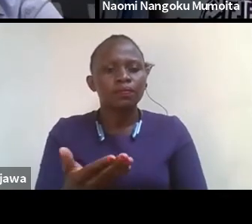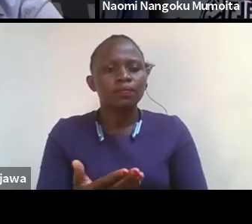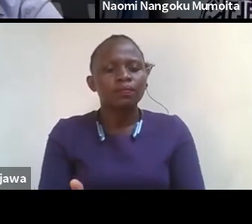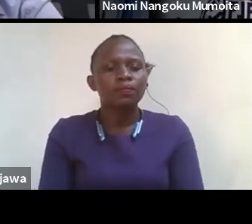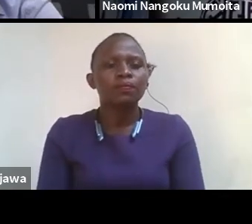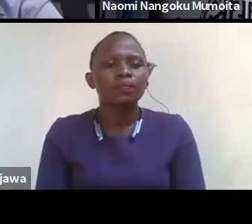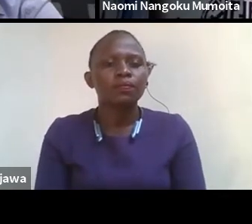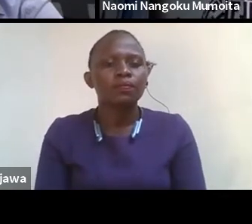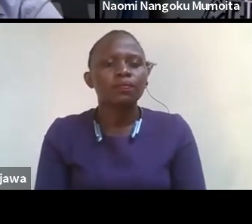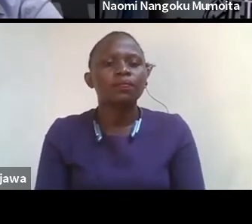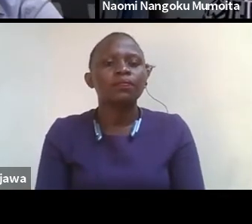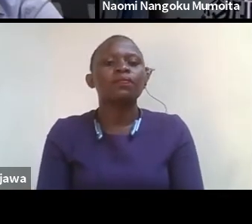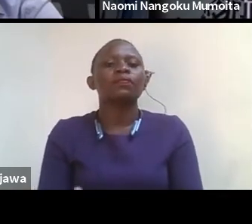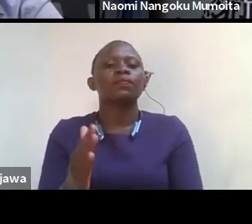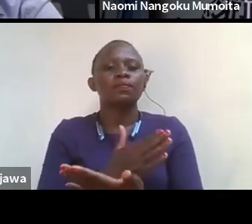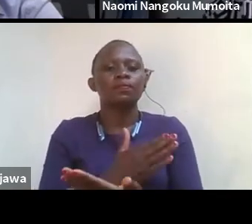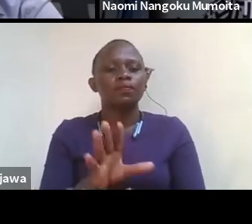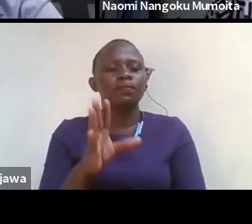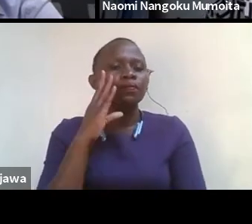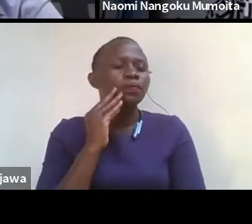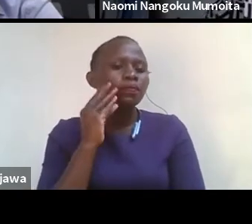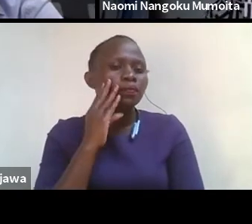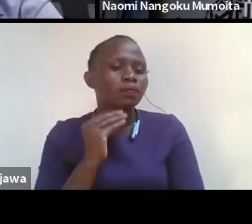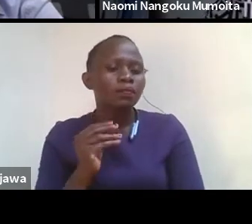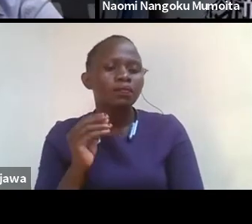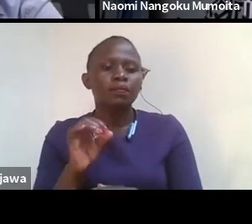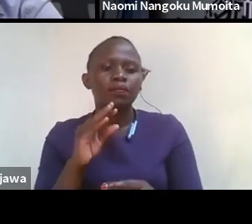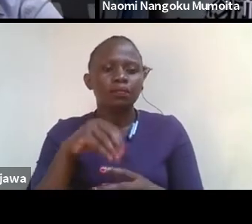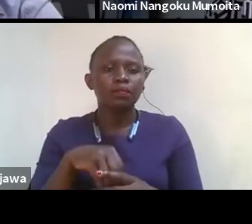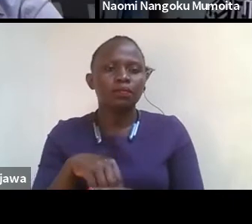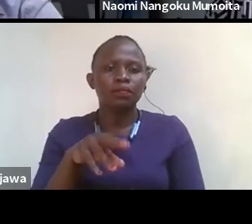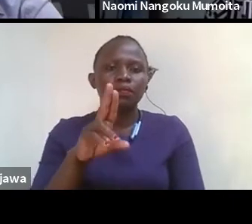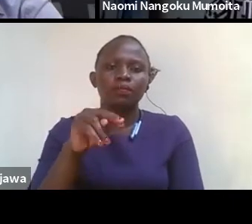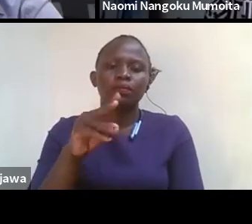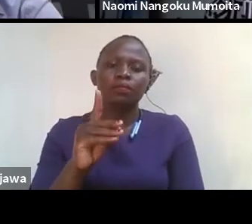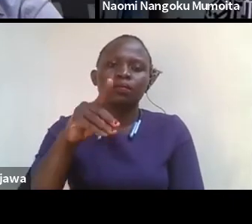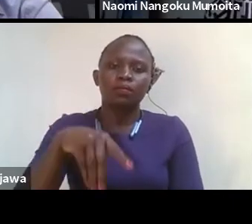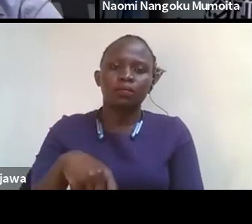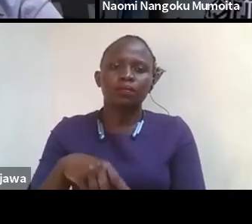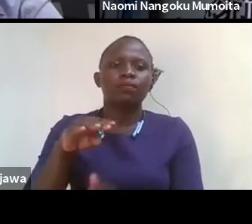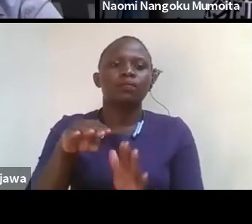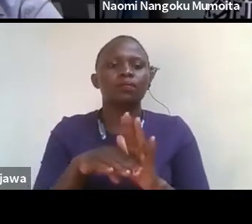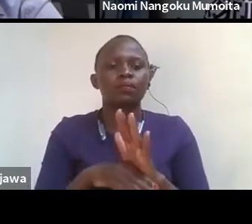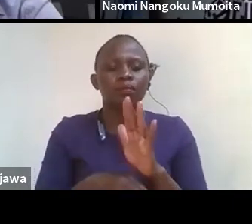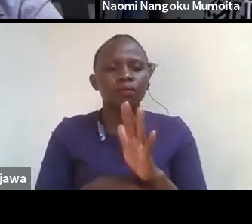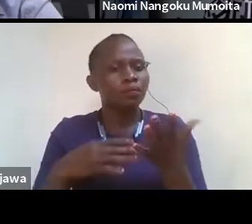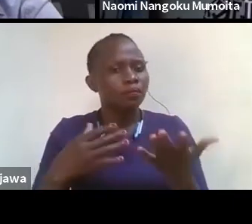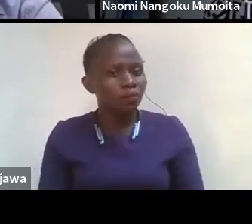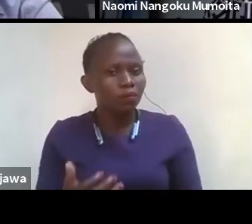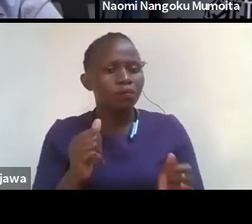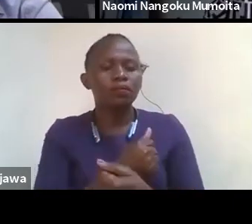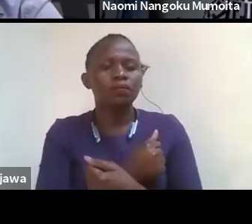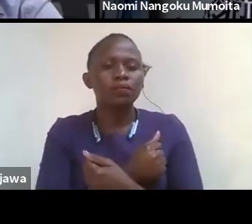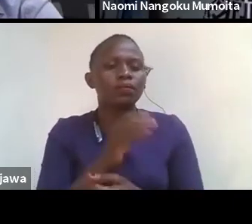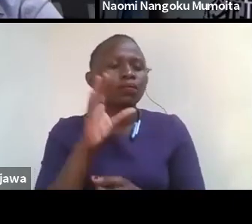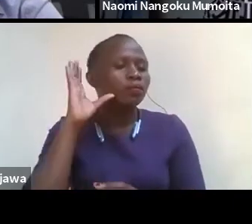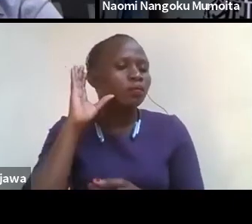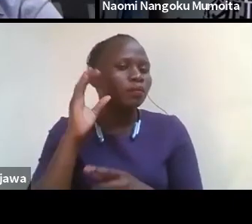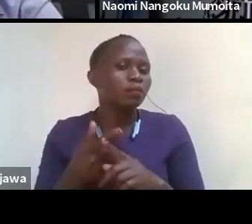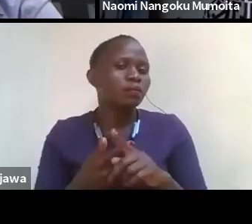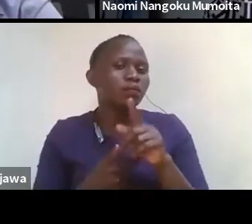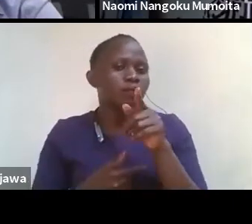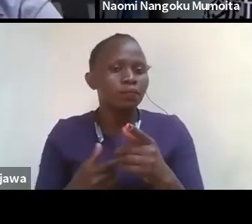share your experiences if you've actually been part of the UNDP program around this area? Would love to hear from you. Some very good